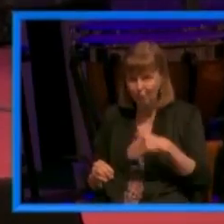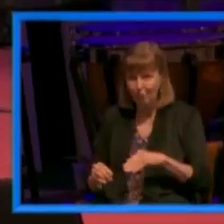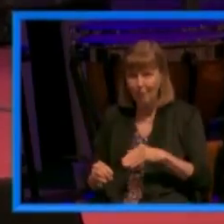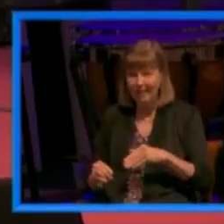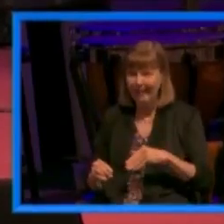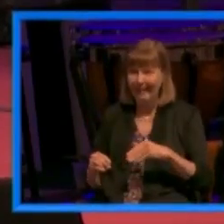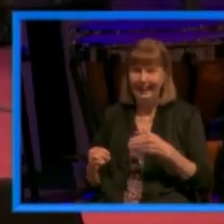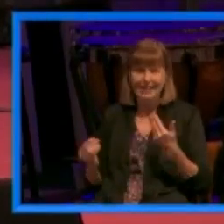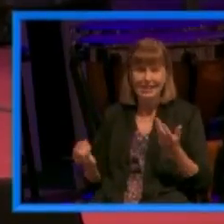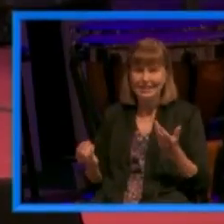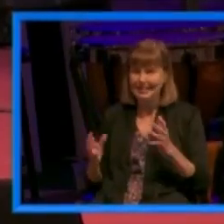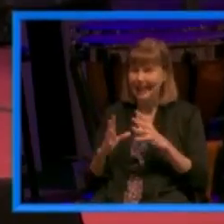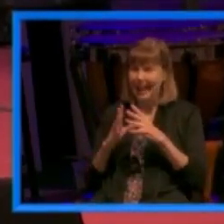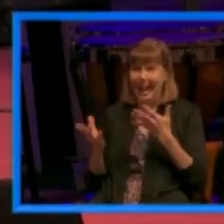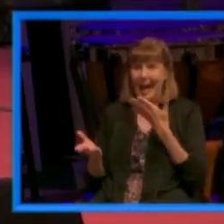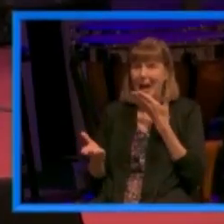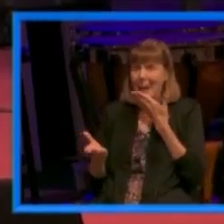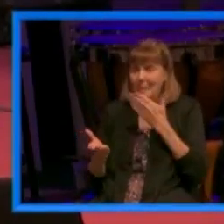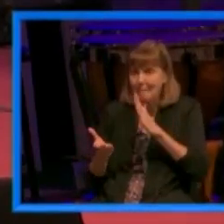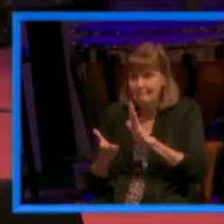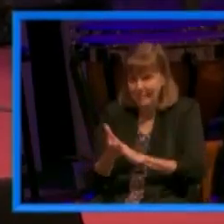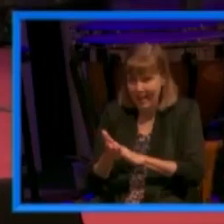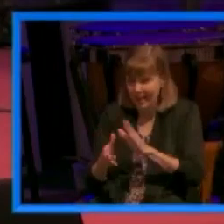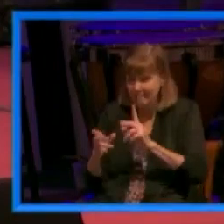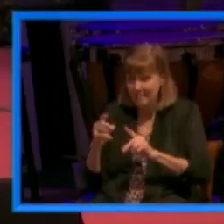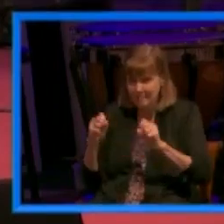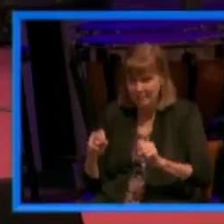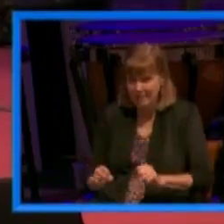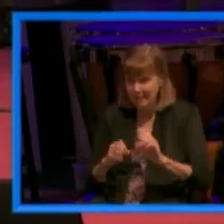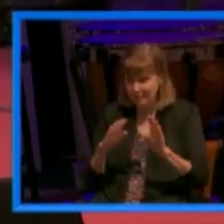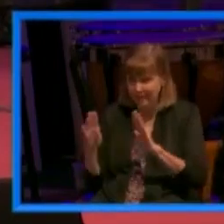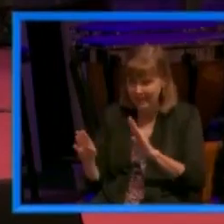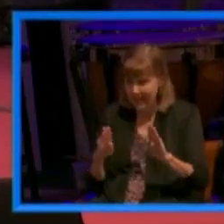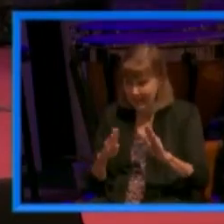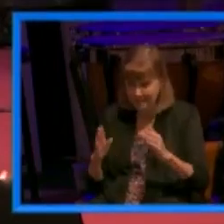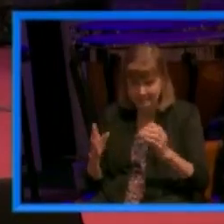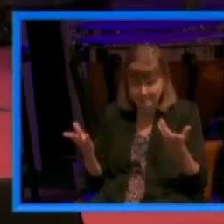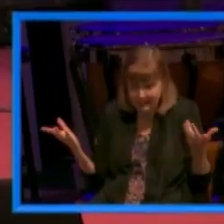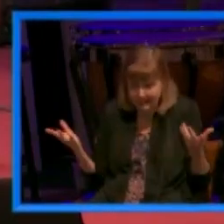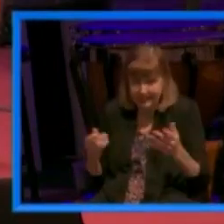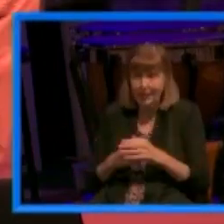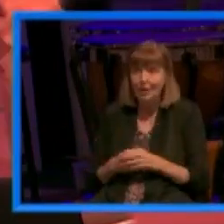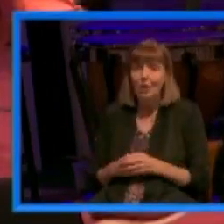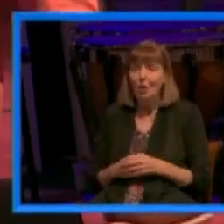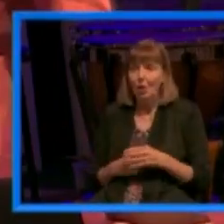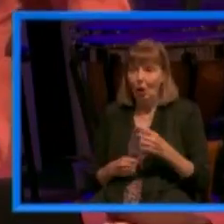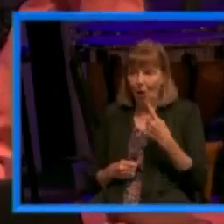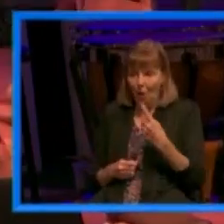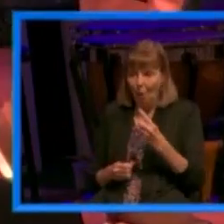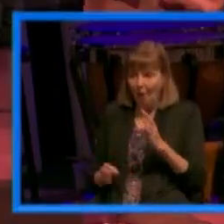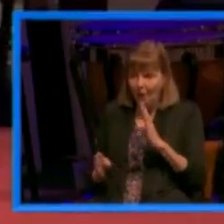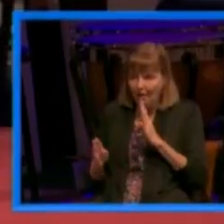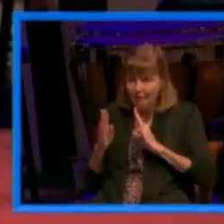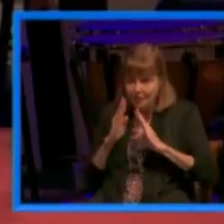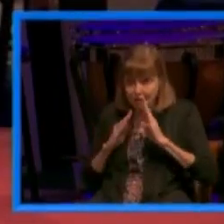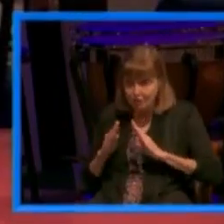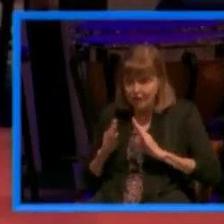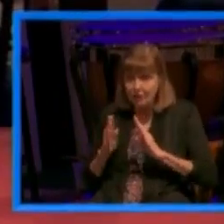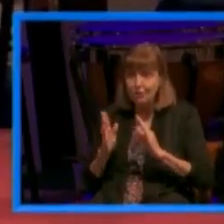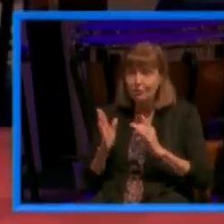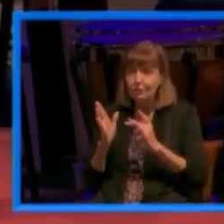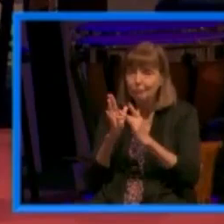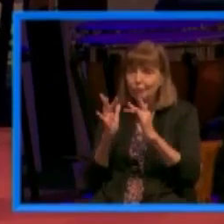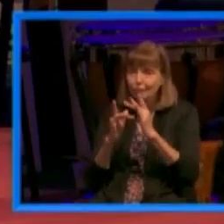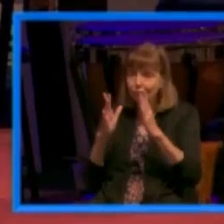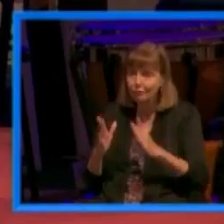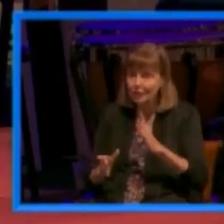people behave? In fact, I would submit to you this morning that one of the frustrations in the Christian faith, one of the things that I